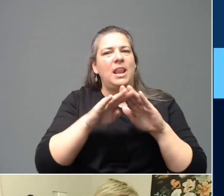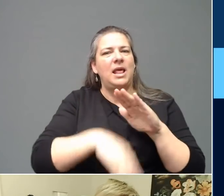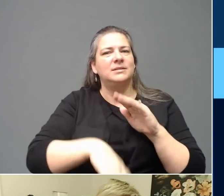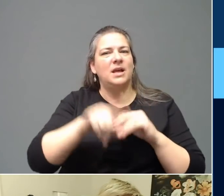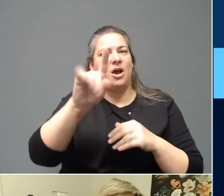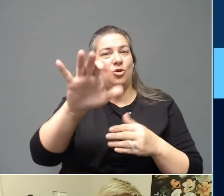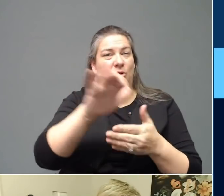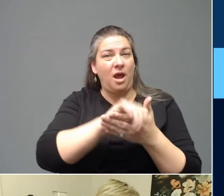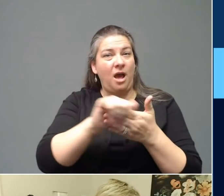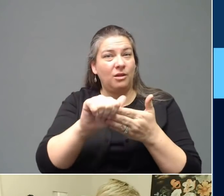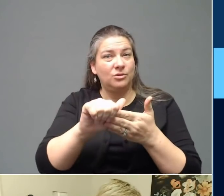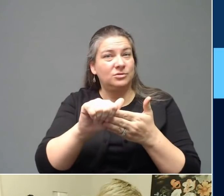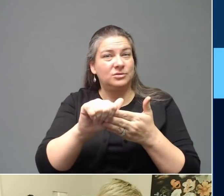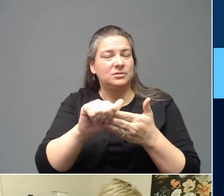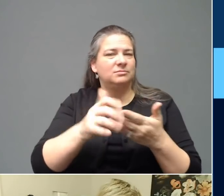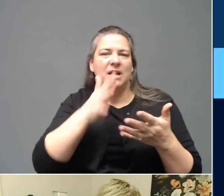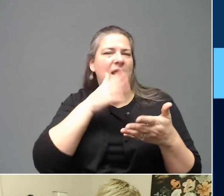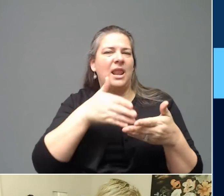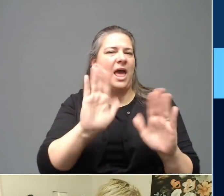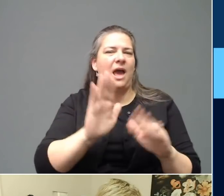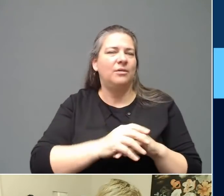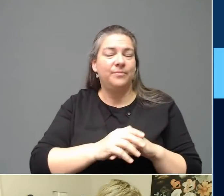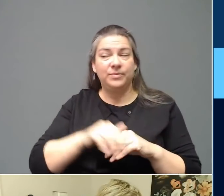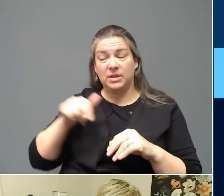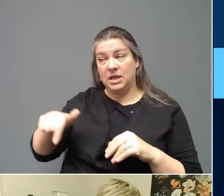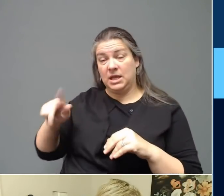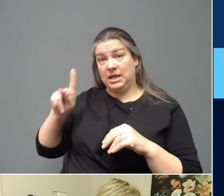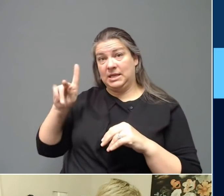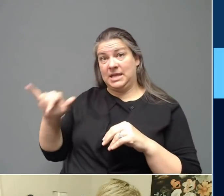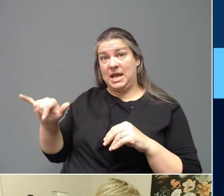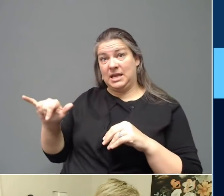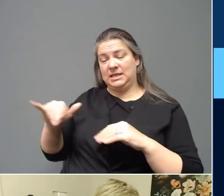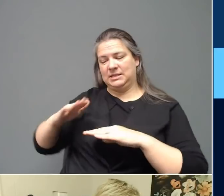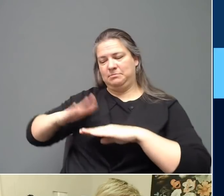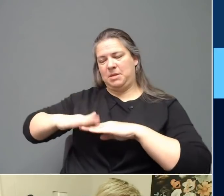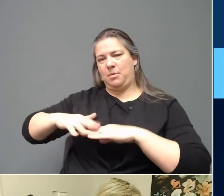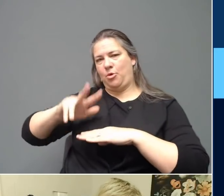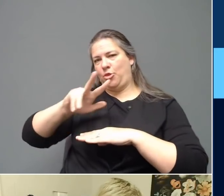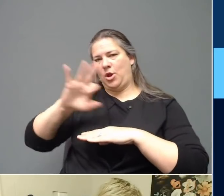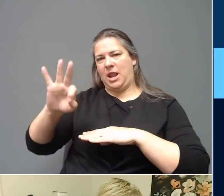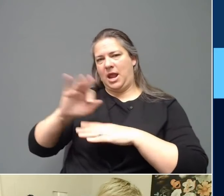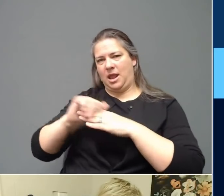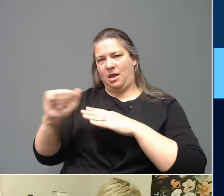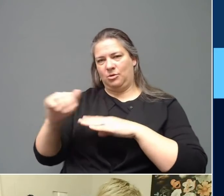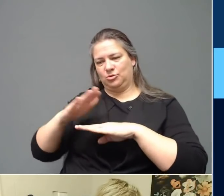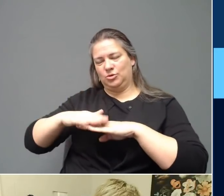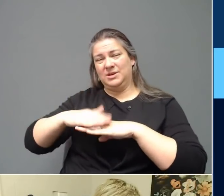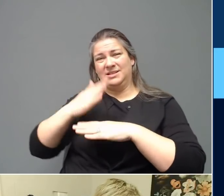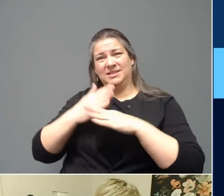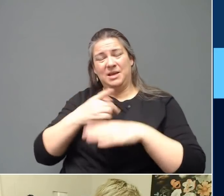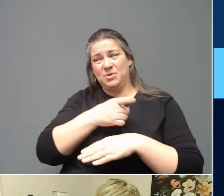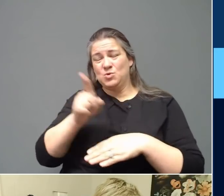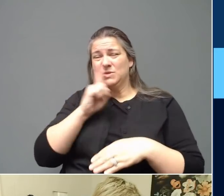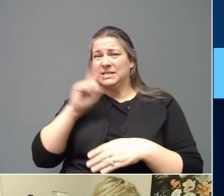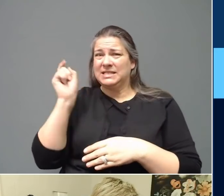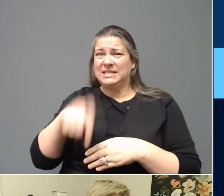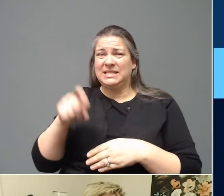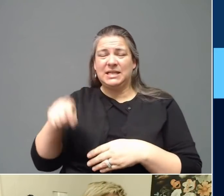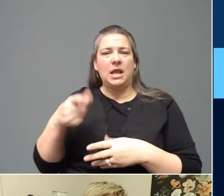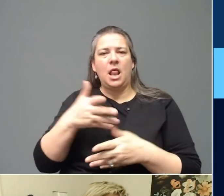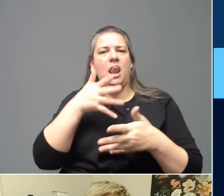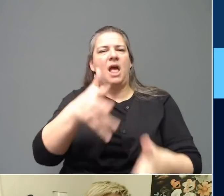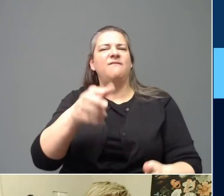$100. Kentucky's minimum benefit is $39. So some of our neediest citizens were left out of that